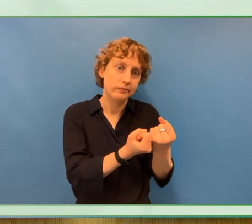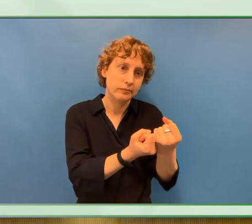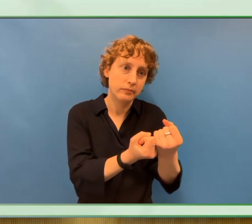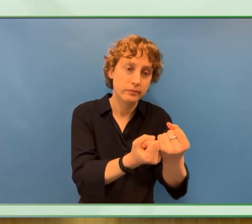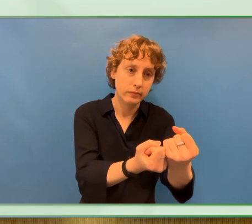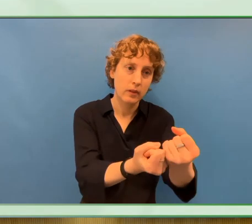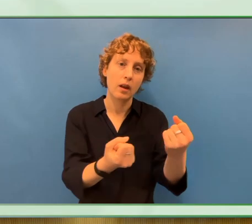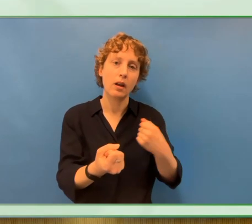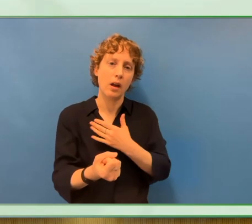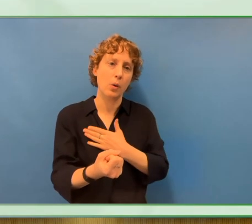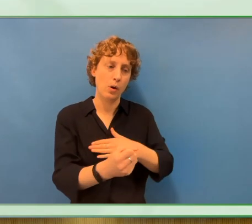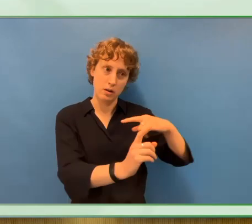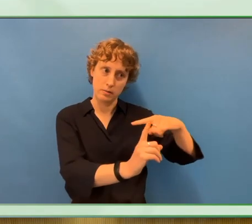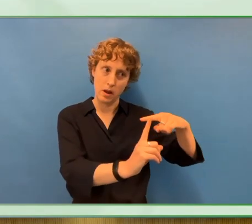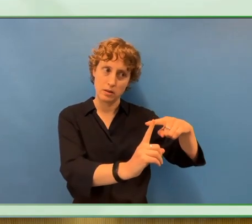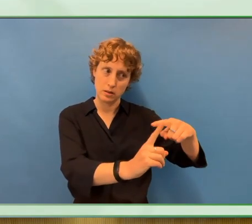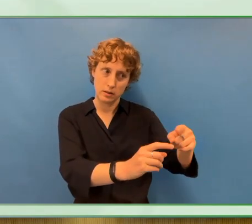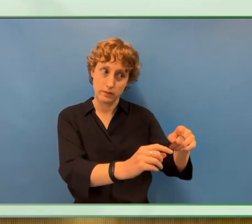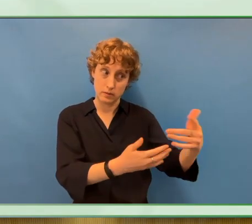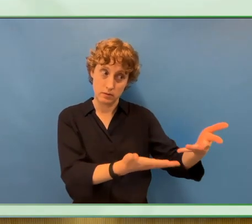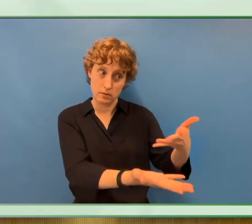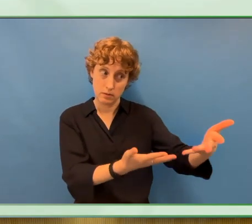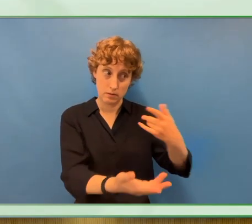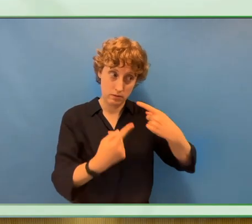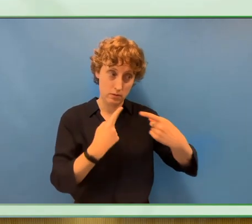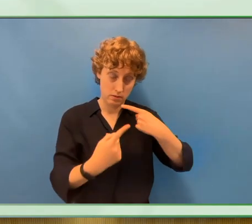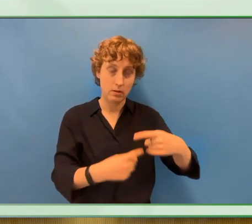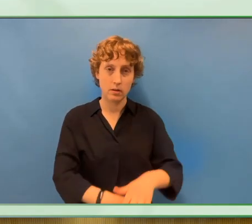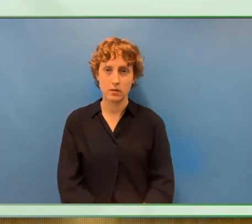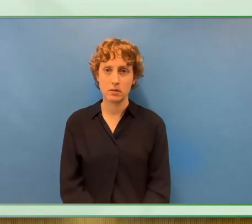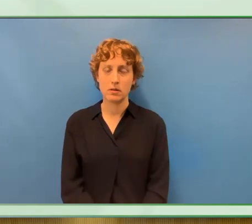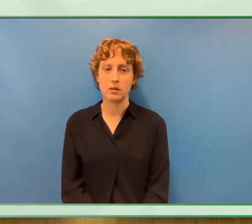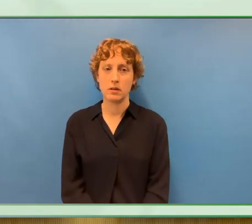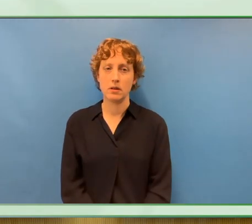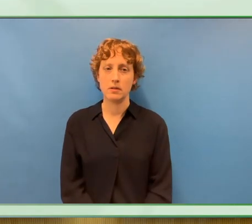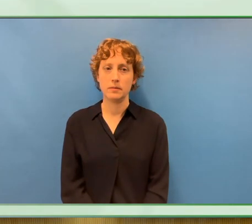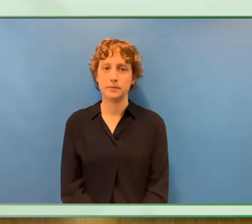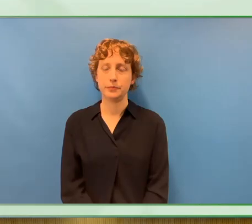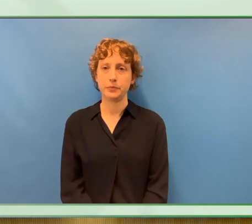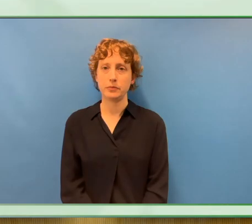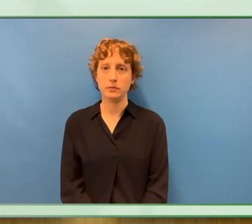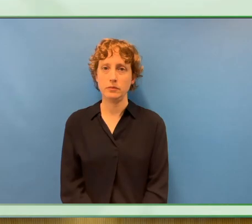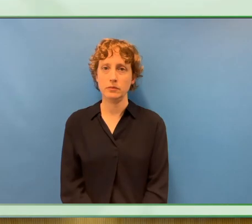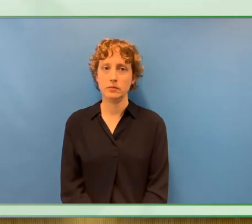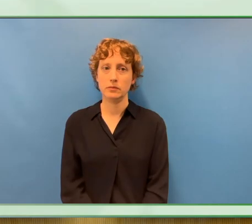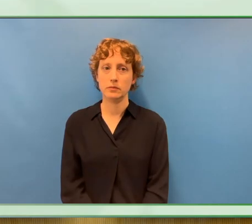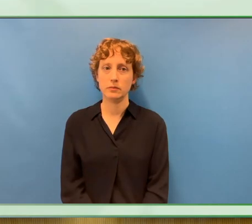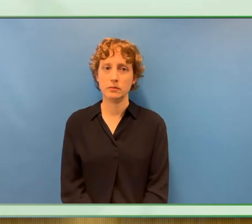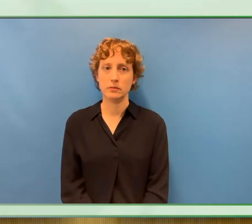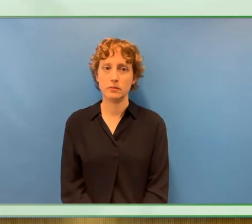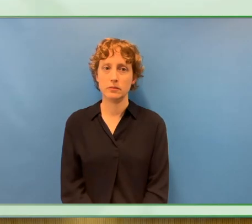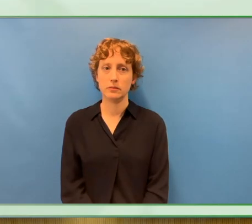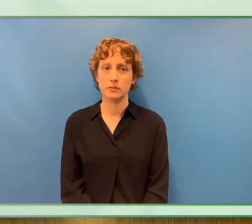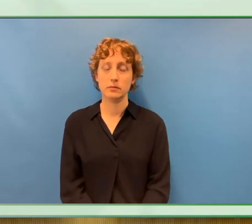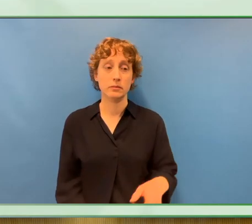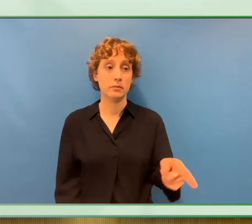That's why we all do the work that we do. And it's meeting them where they're at and understanding their